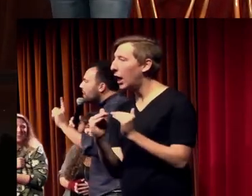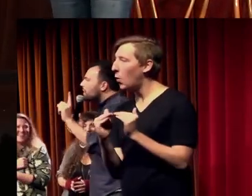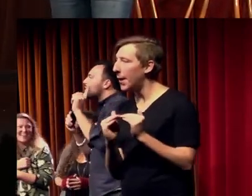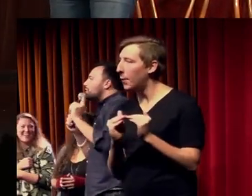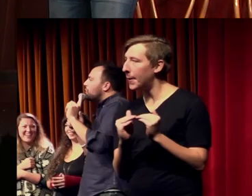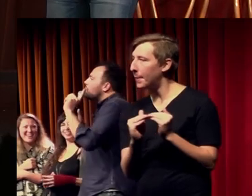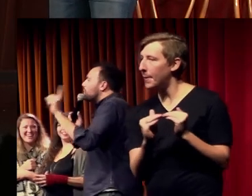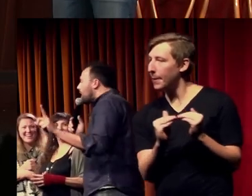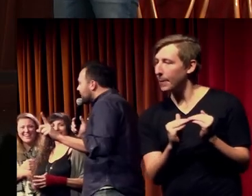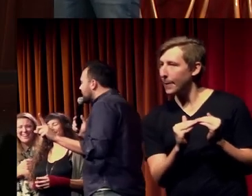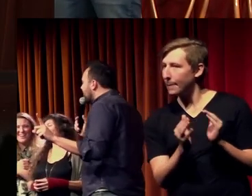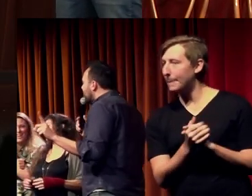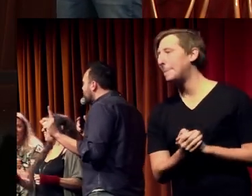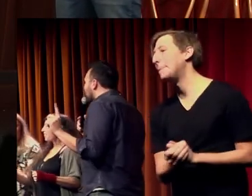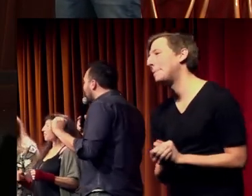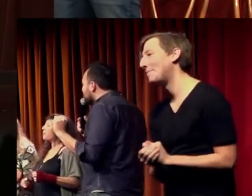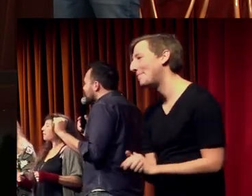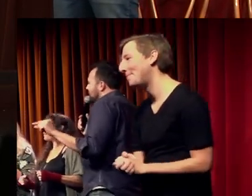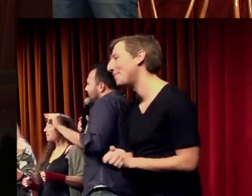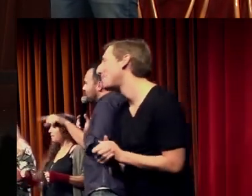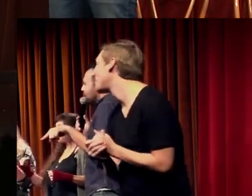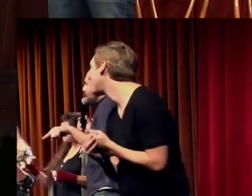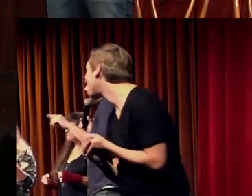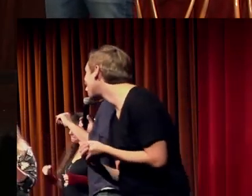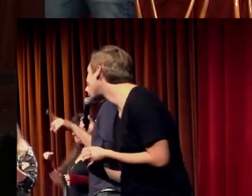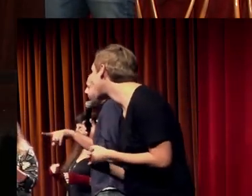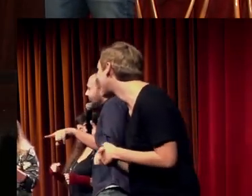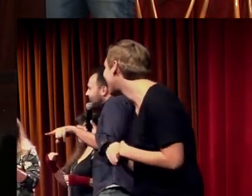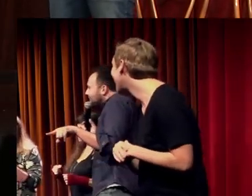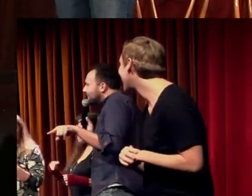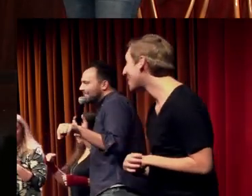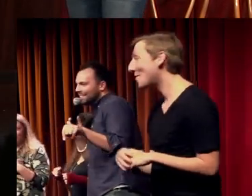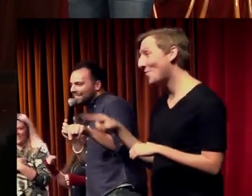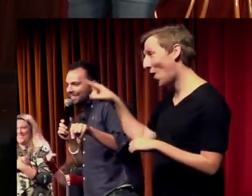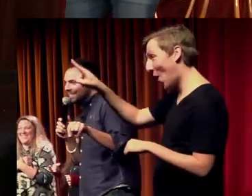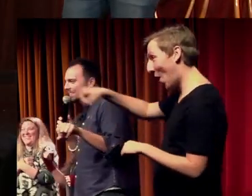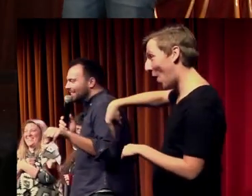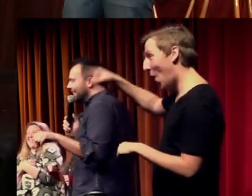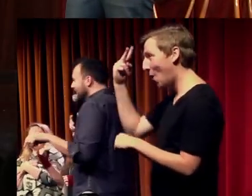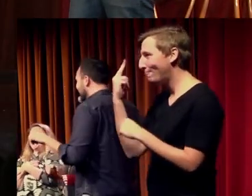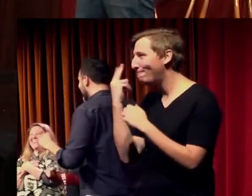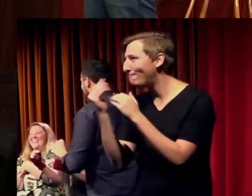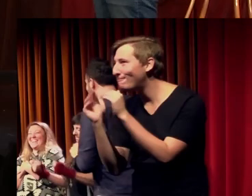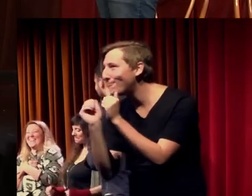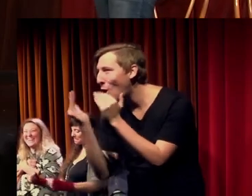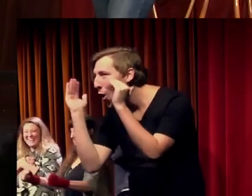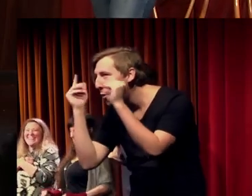But the winner gets to choose first. And I know you're all looking for that Sheba, right?